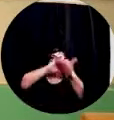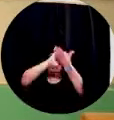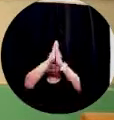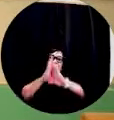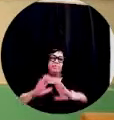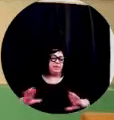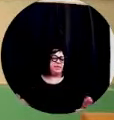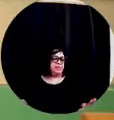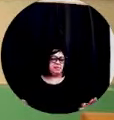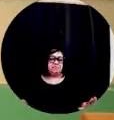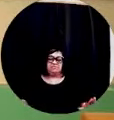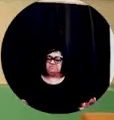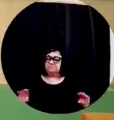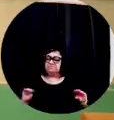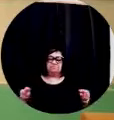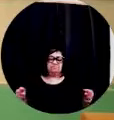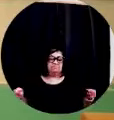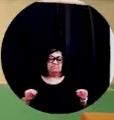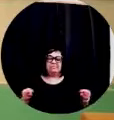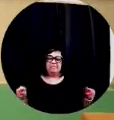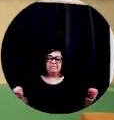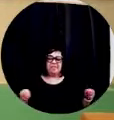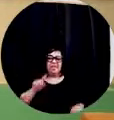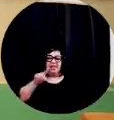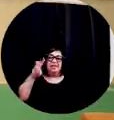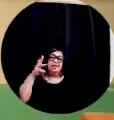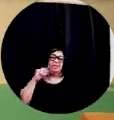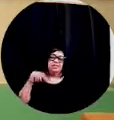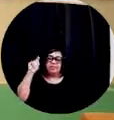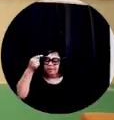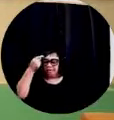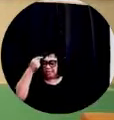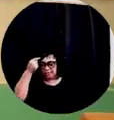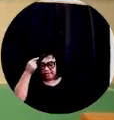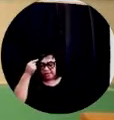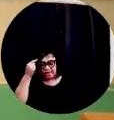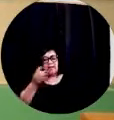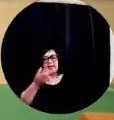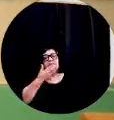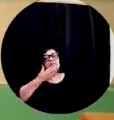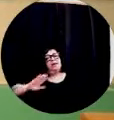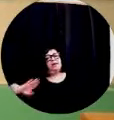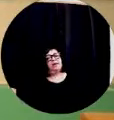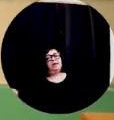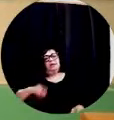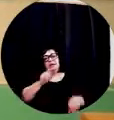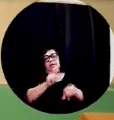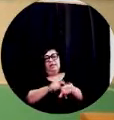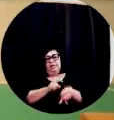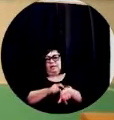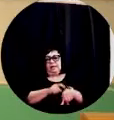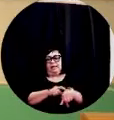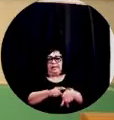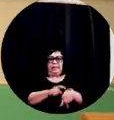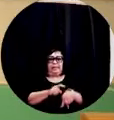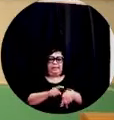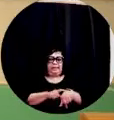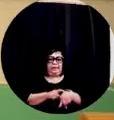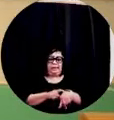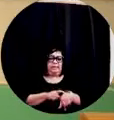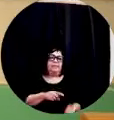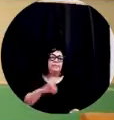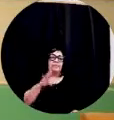peace. You would think that tribulation would frustrate peace, huh? A little frustration. You would think